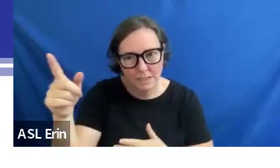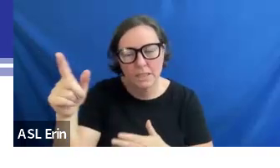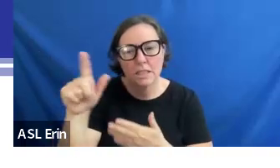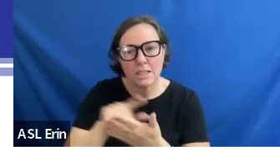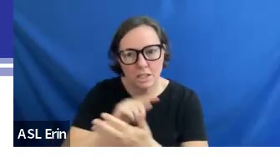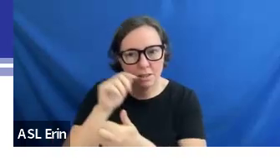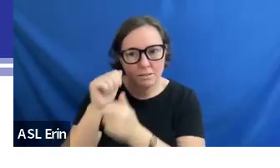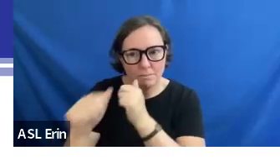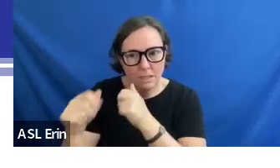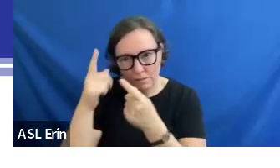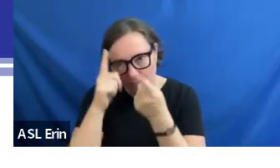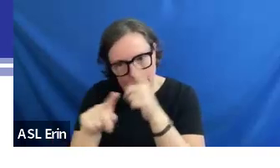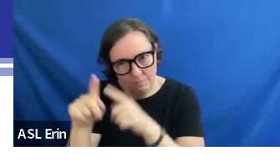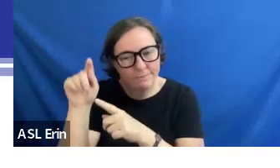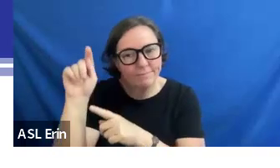legislation um,